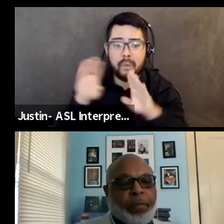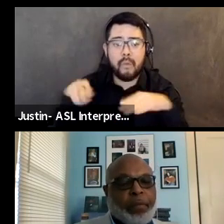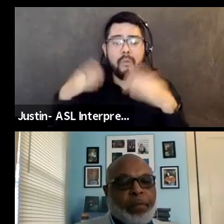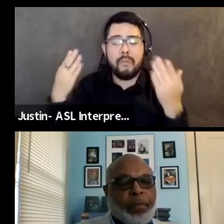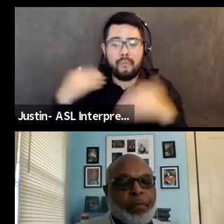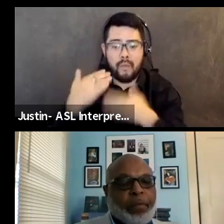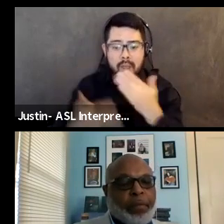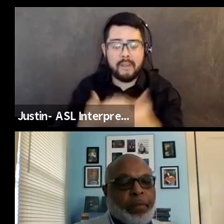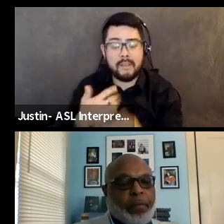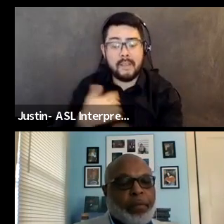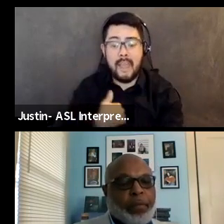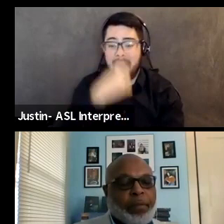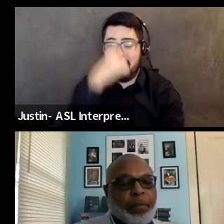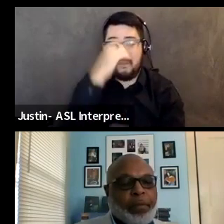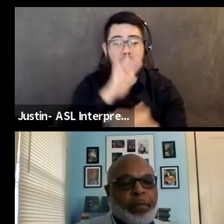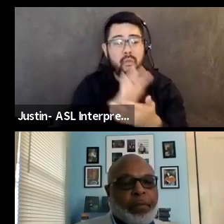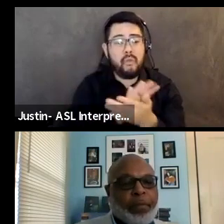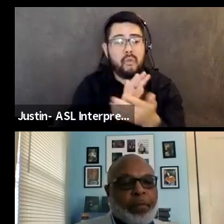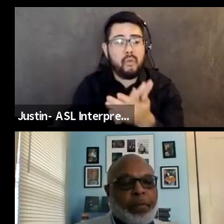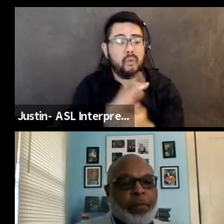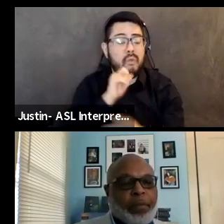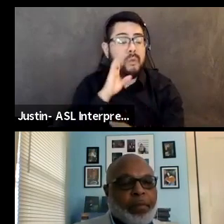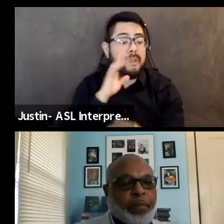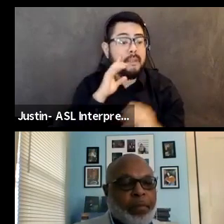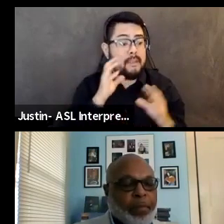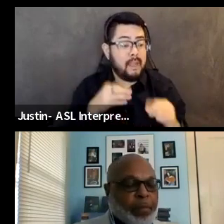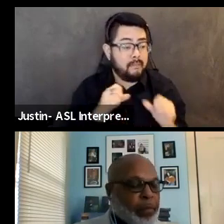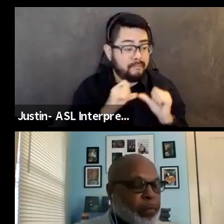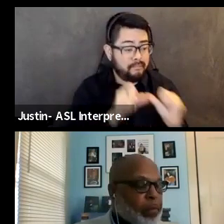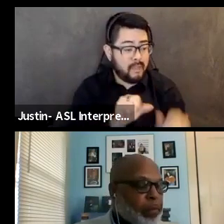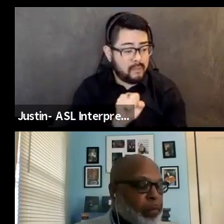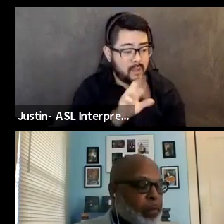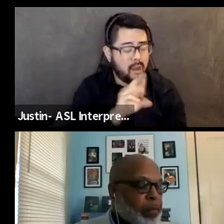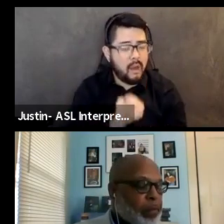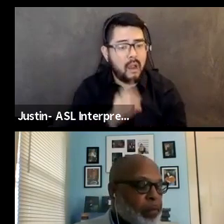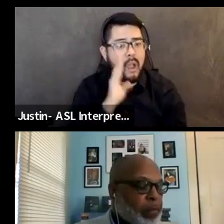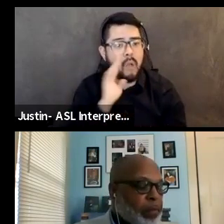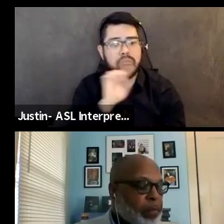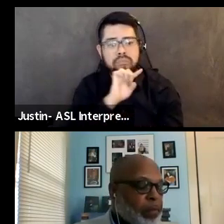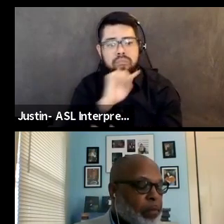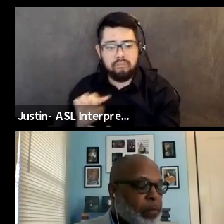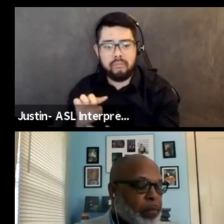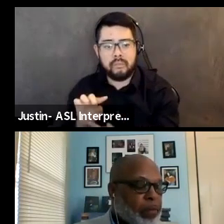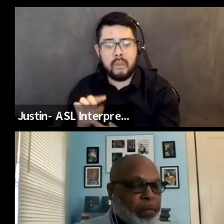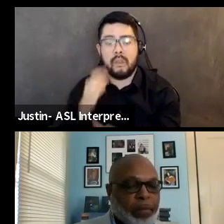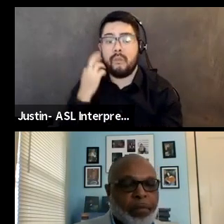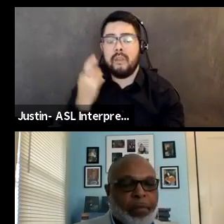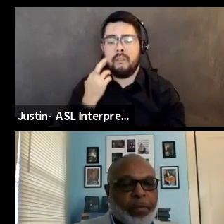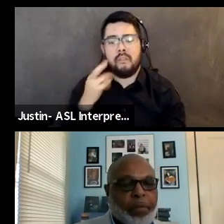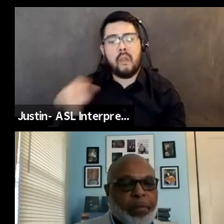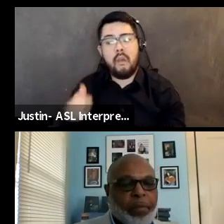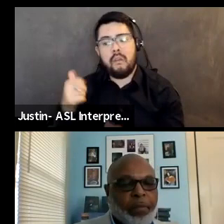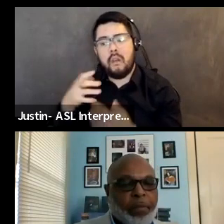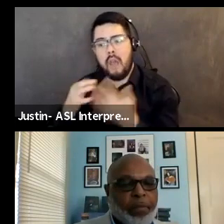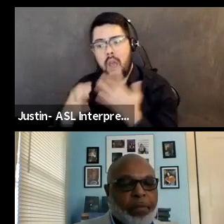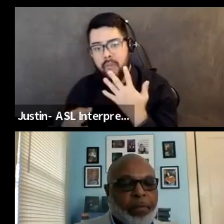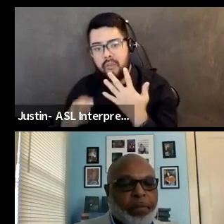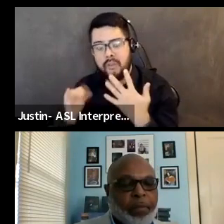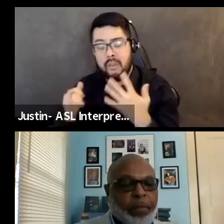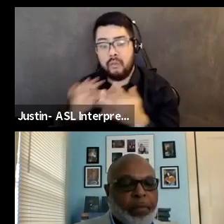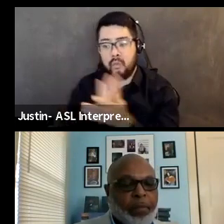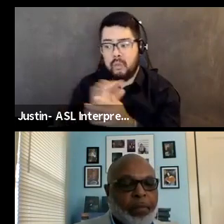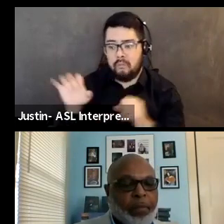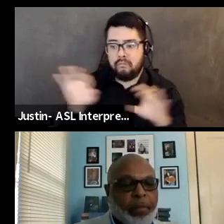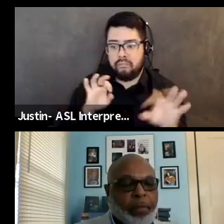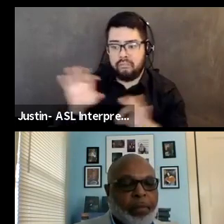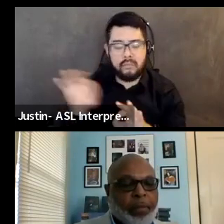sros as their plan for student safety will be different because that will be a different set of choices that's offered to schools than